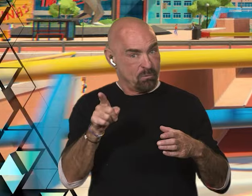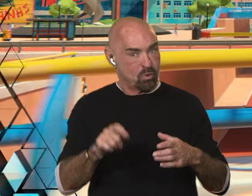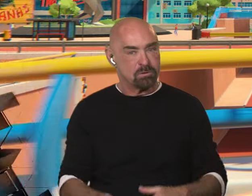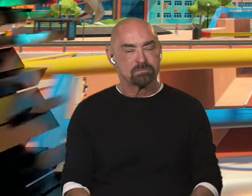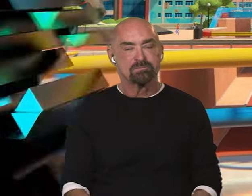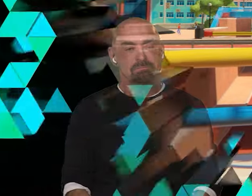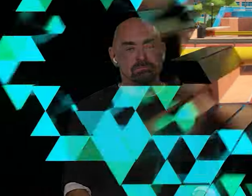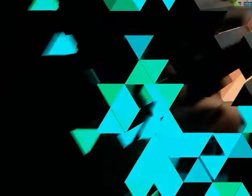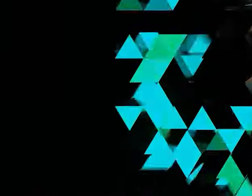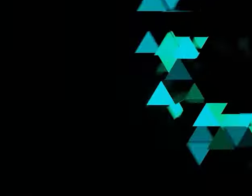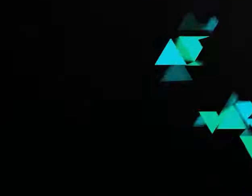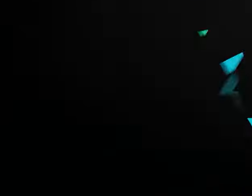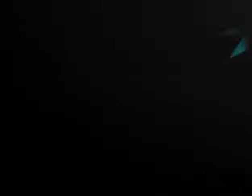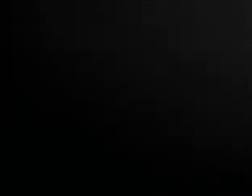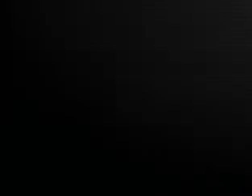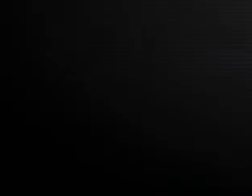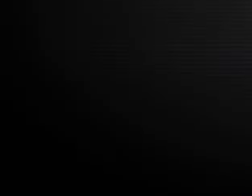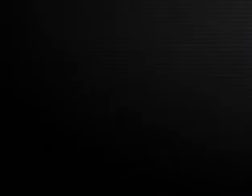look.